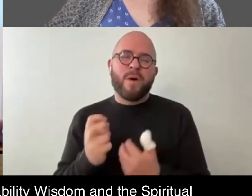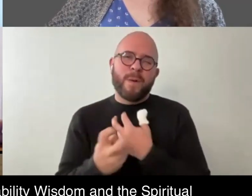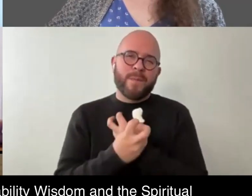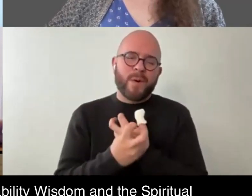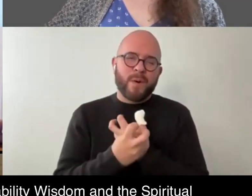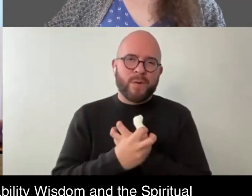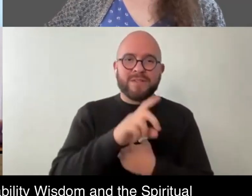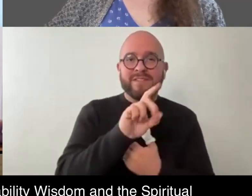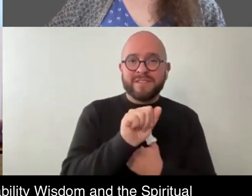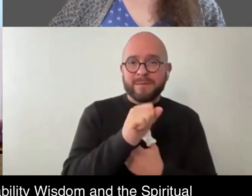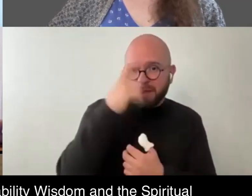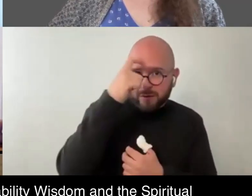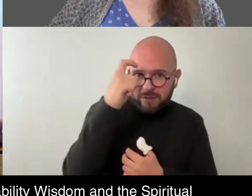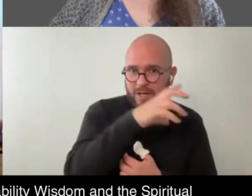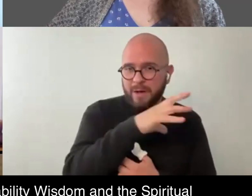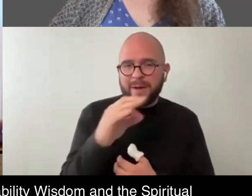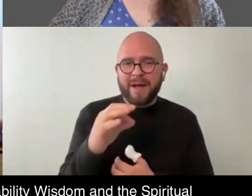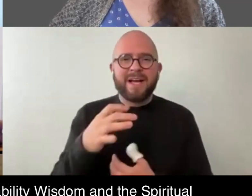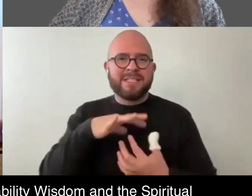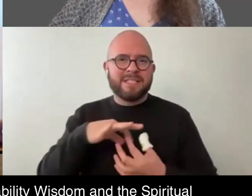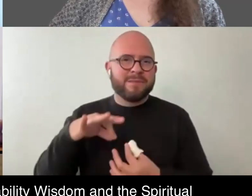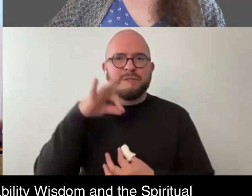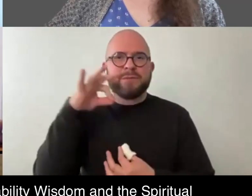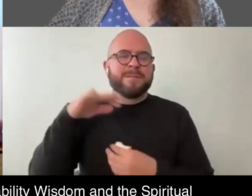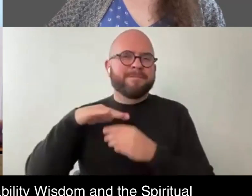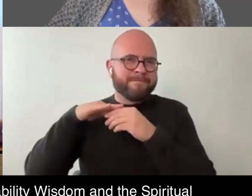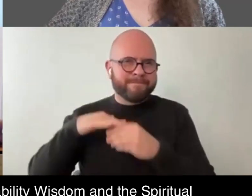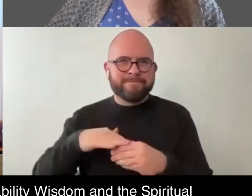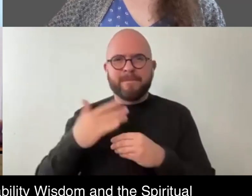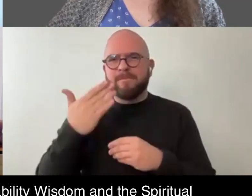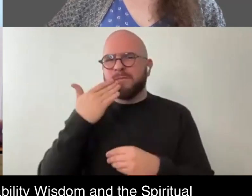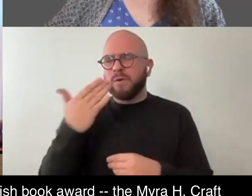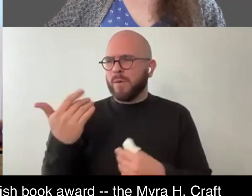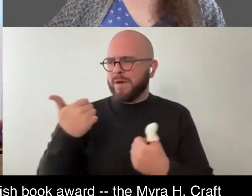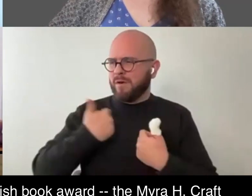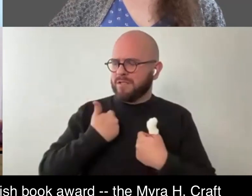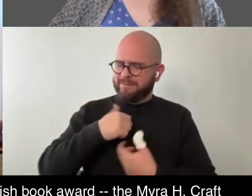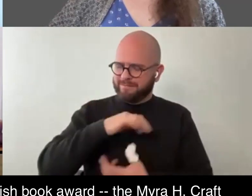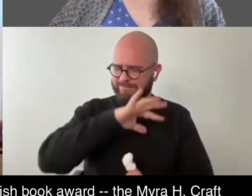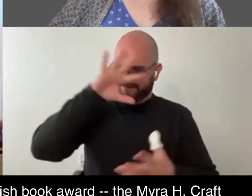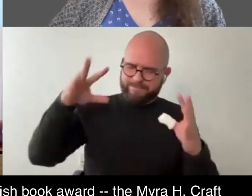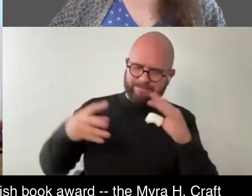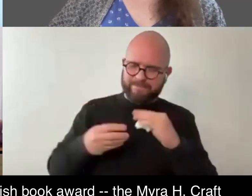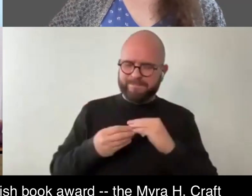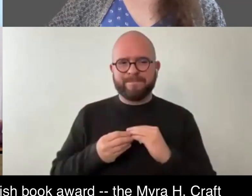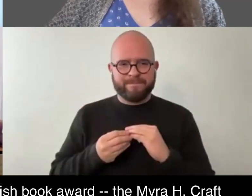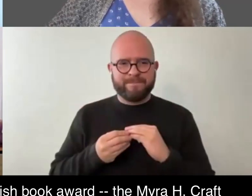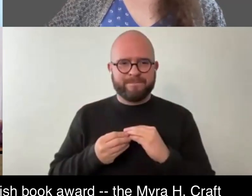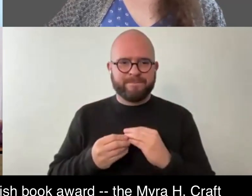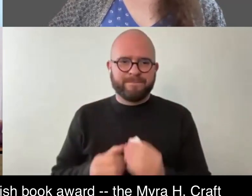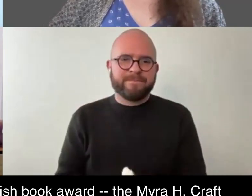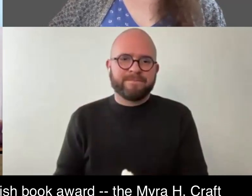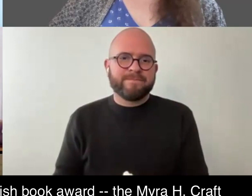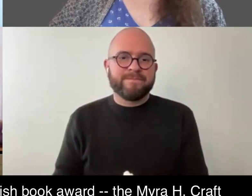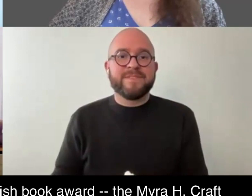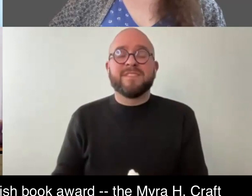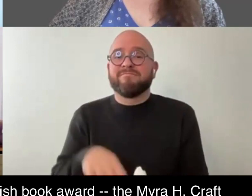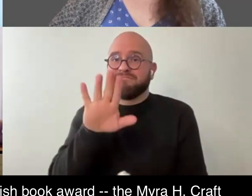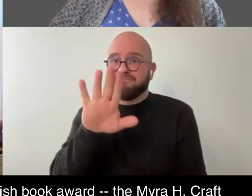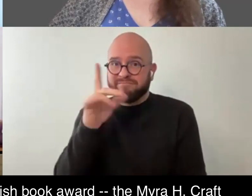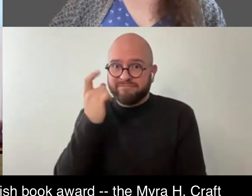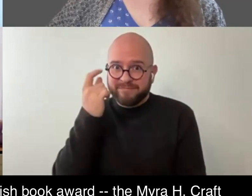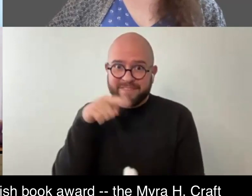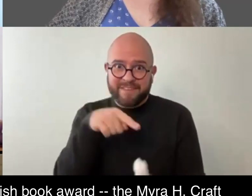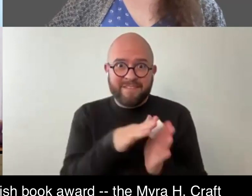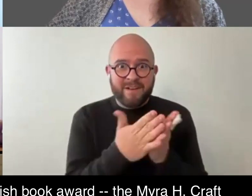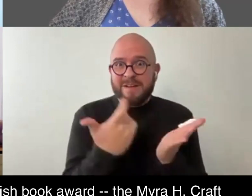and the Spiritual Subversiveness of Knowing Ourselves Whole, which just received a